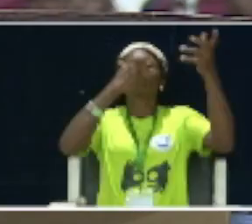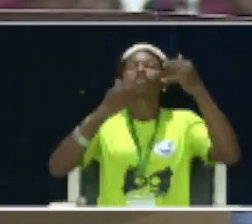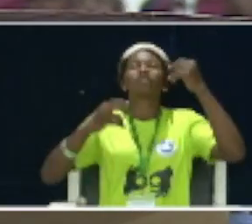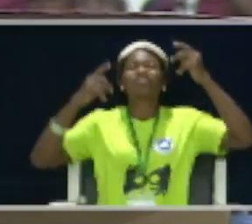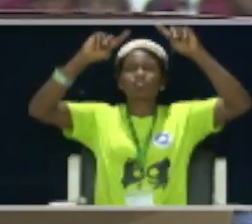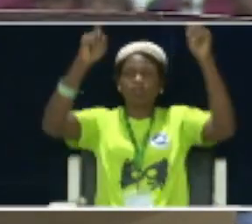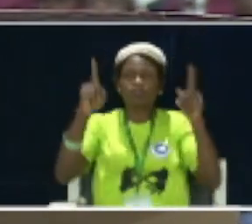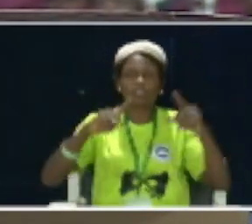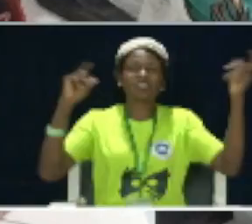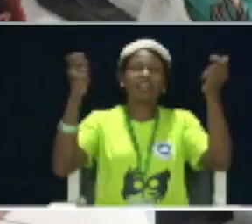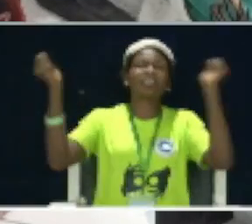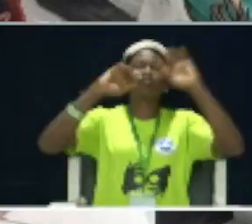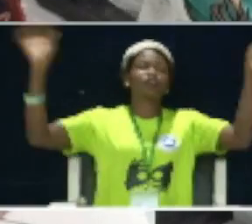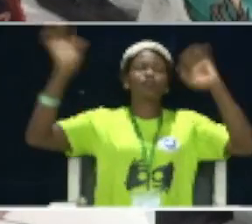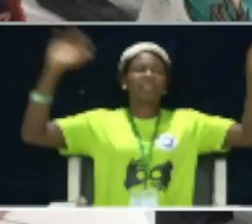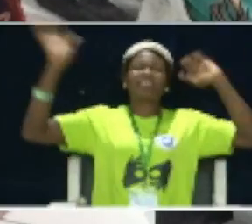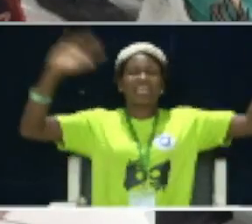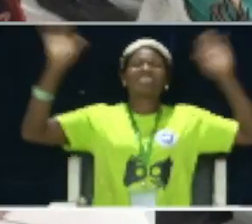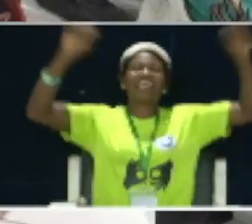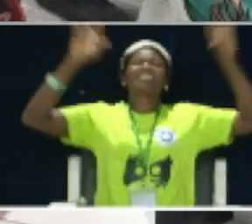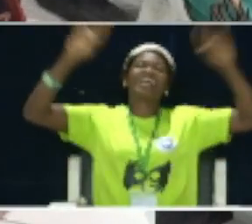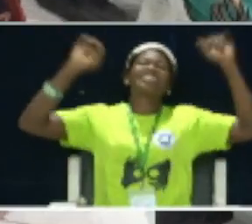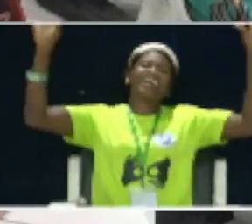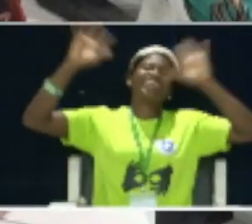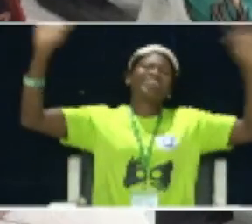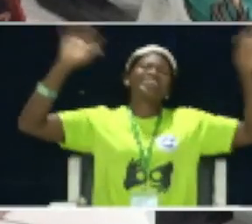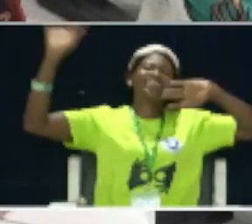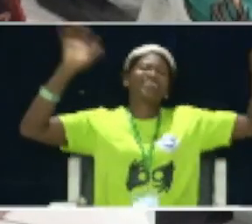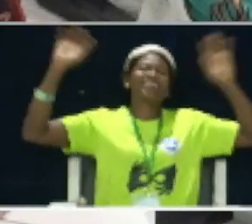thunderous hallelujah. Yeah, yeah, yeah.